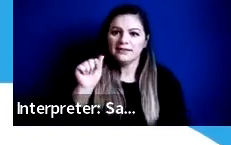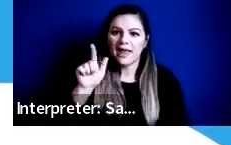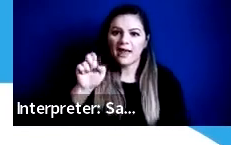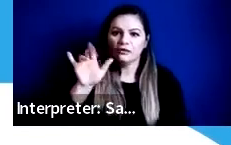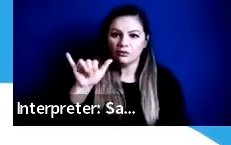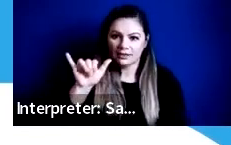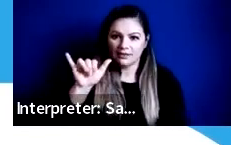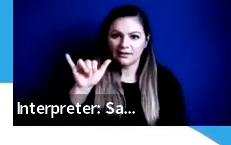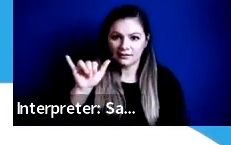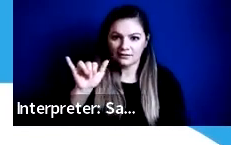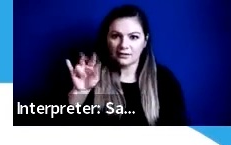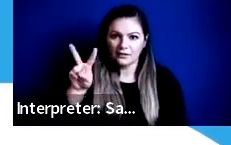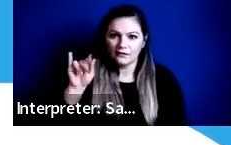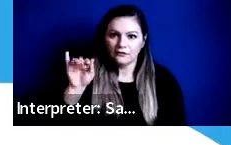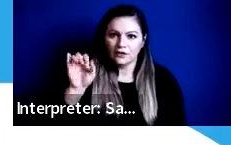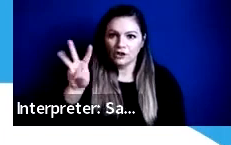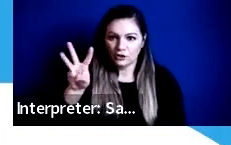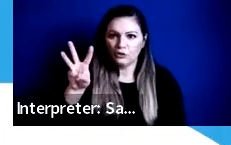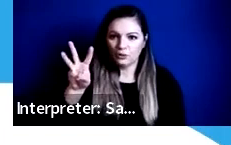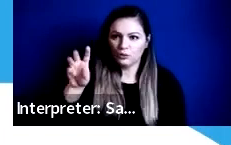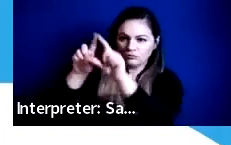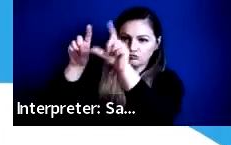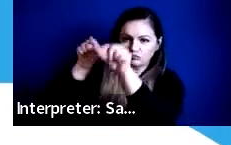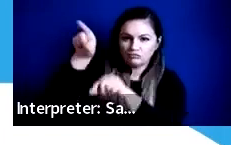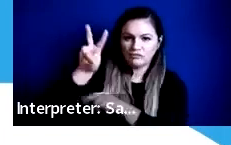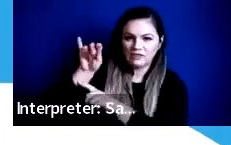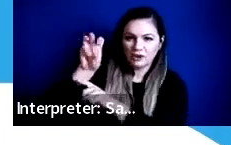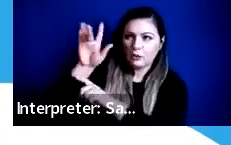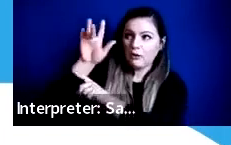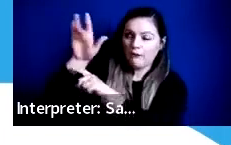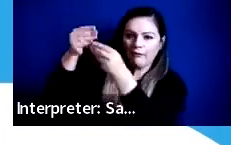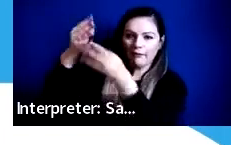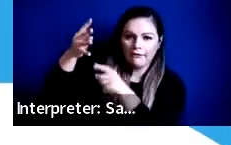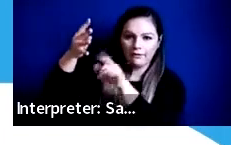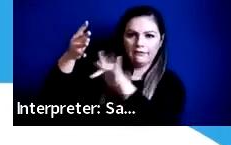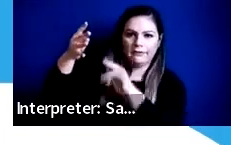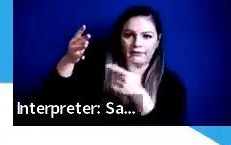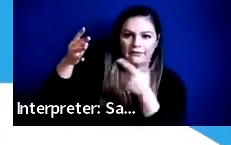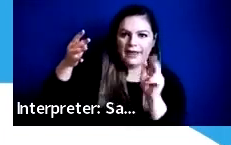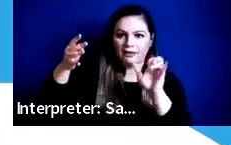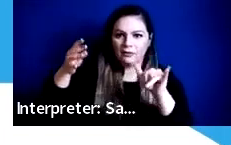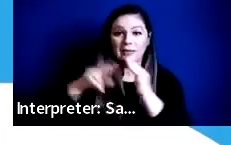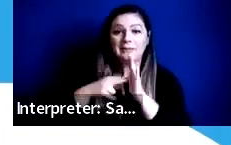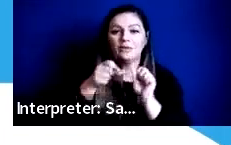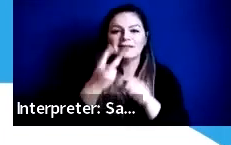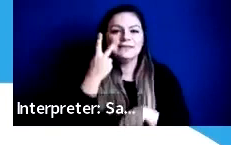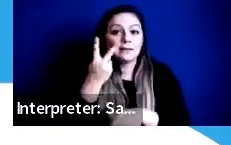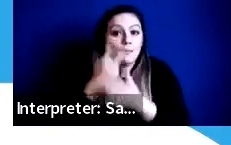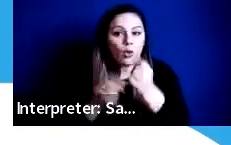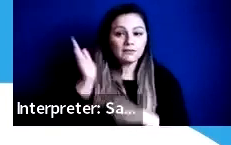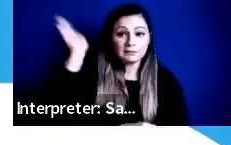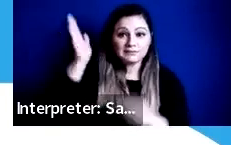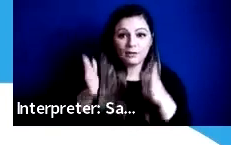to see both the individual who is speaking and our interpreters at the time as they remain spotlighted throughout the